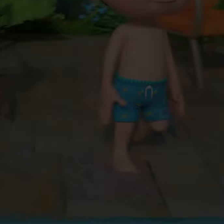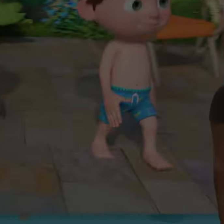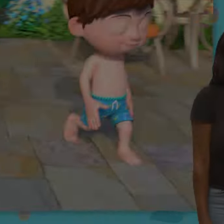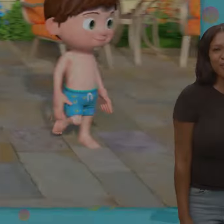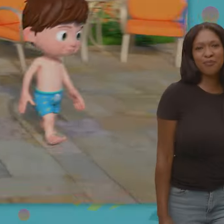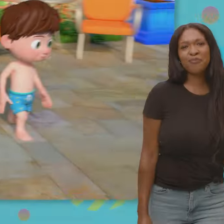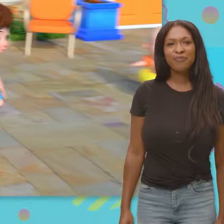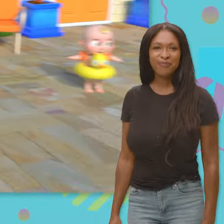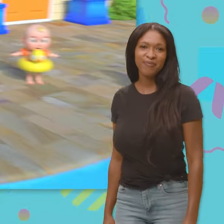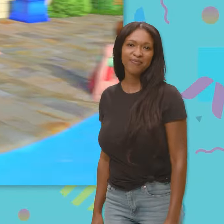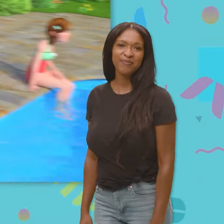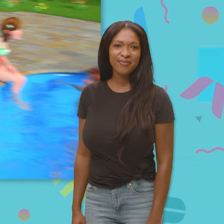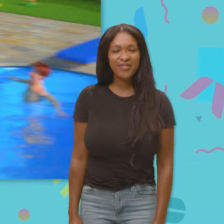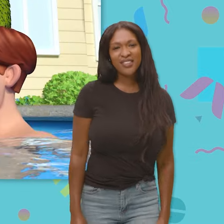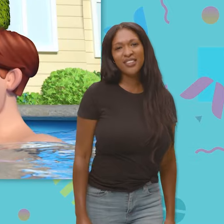Yes!